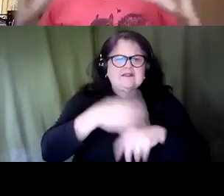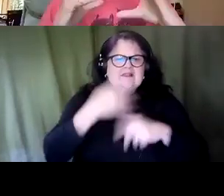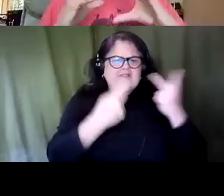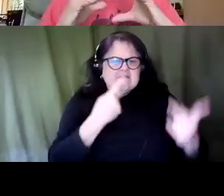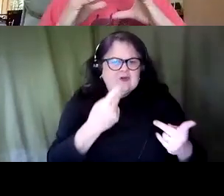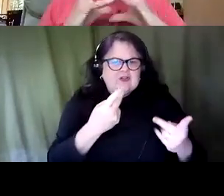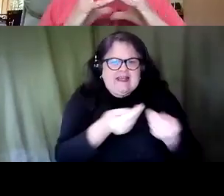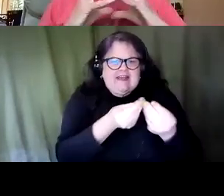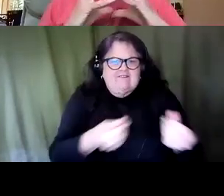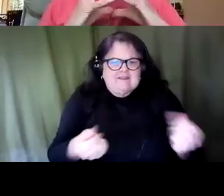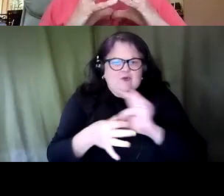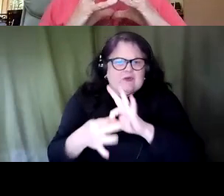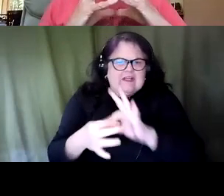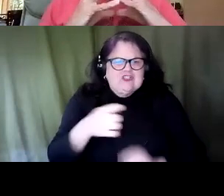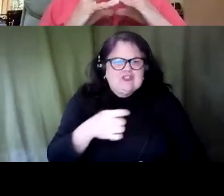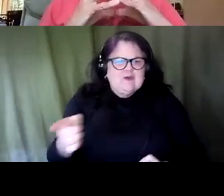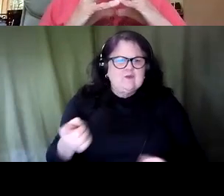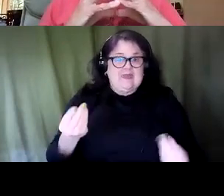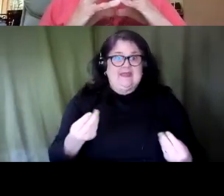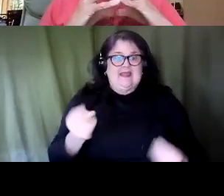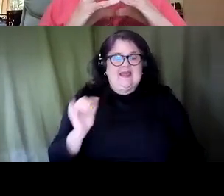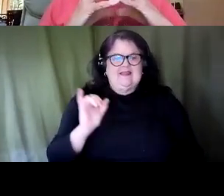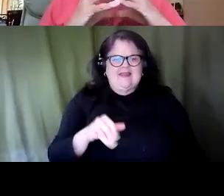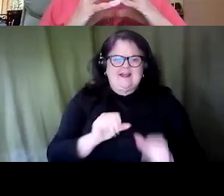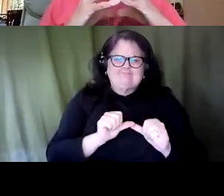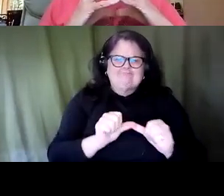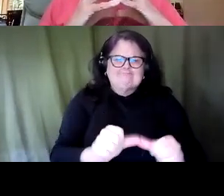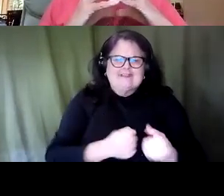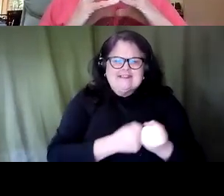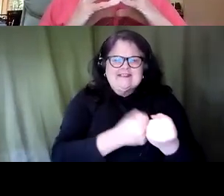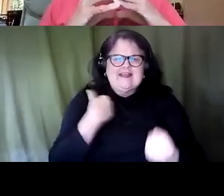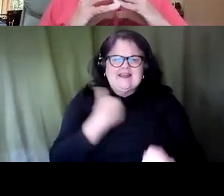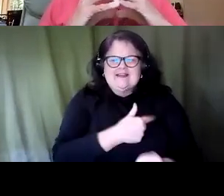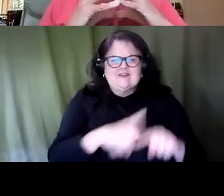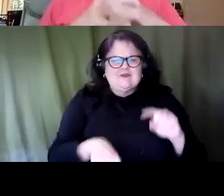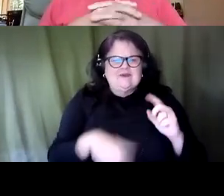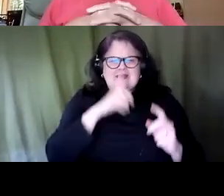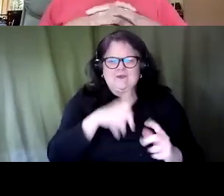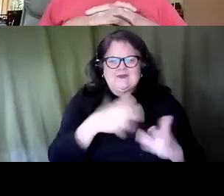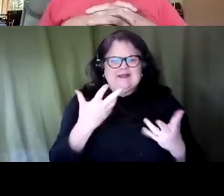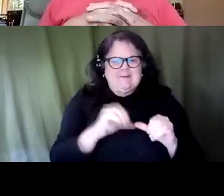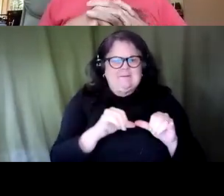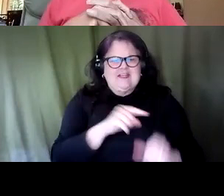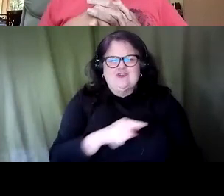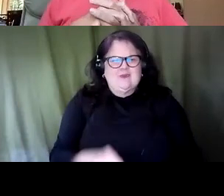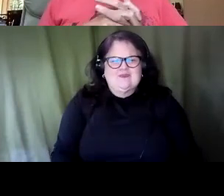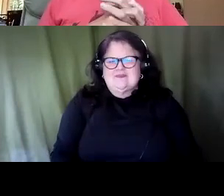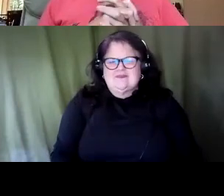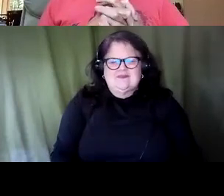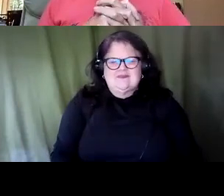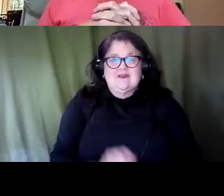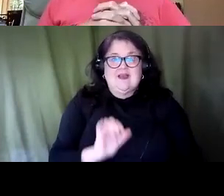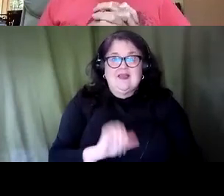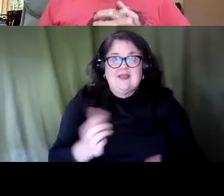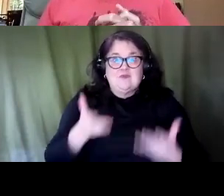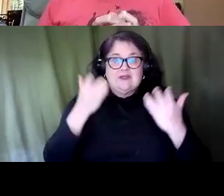invisible relationships with land. That like these are the things that sustain us, and you really can't measure them. Which brings up the question, though,